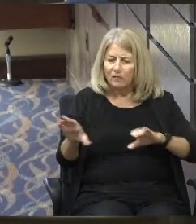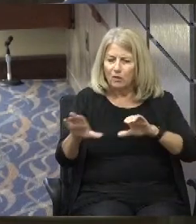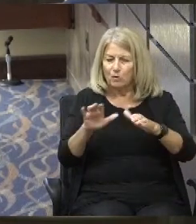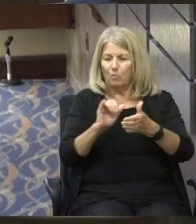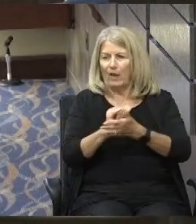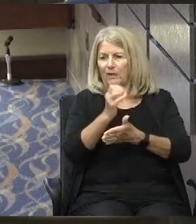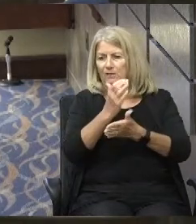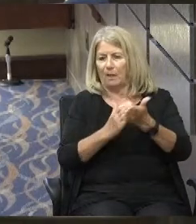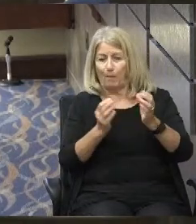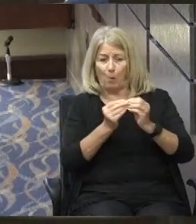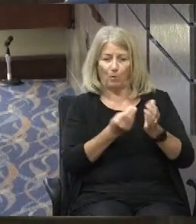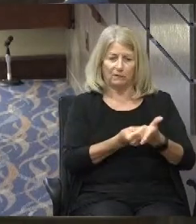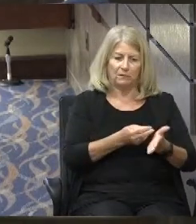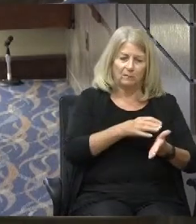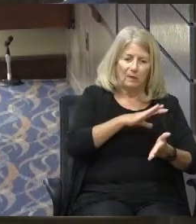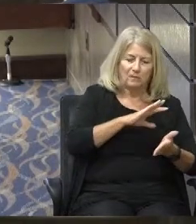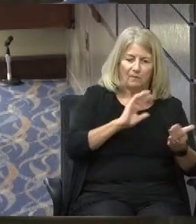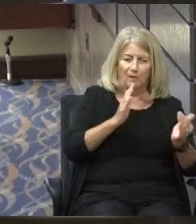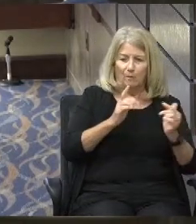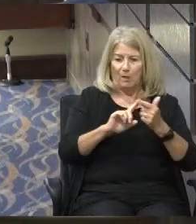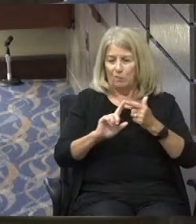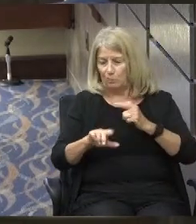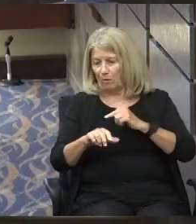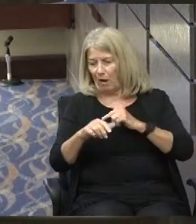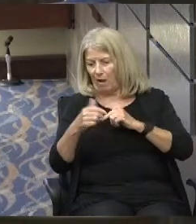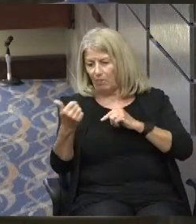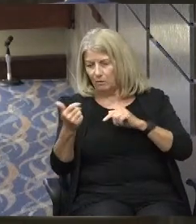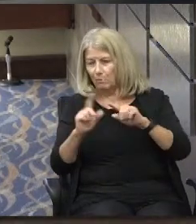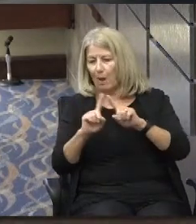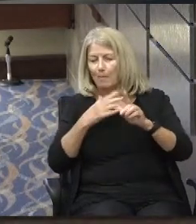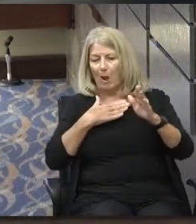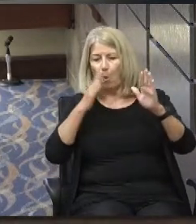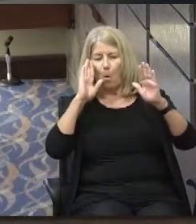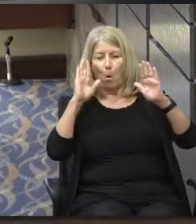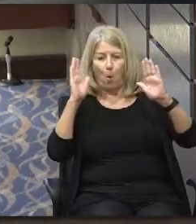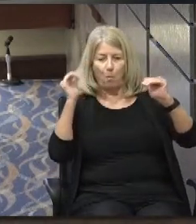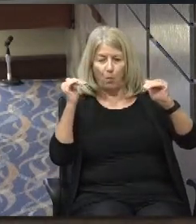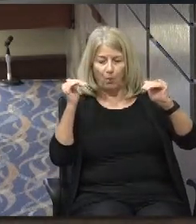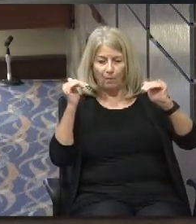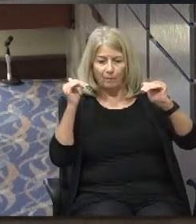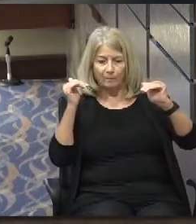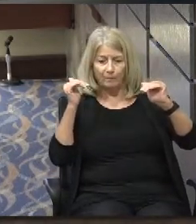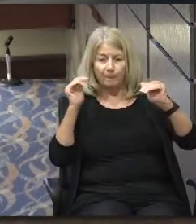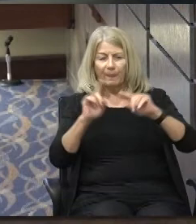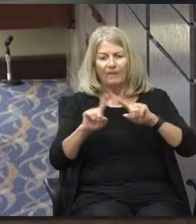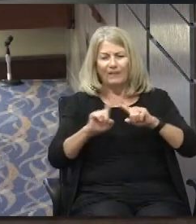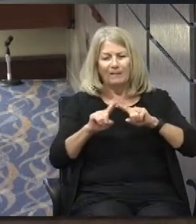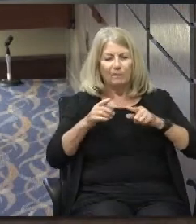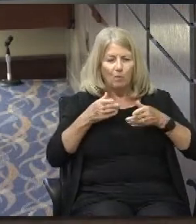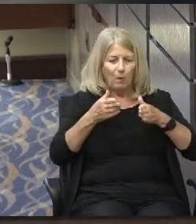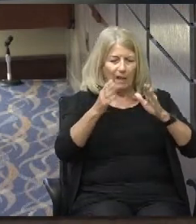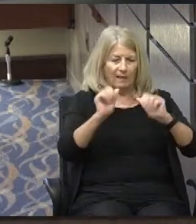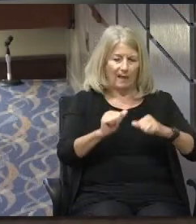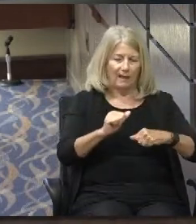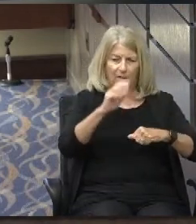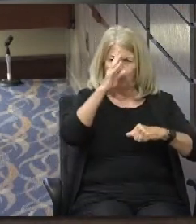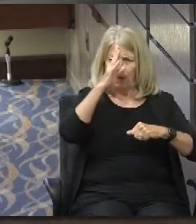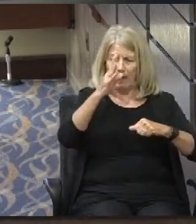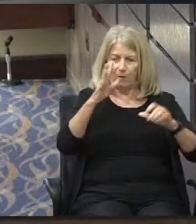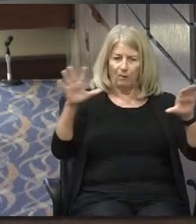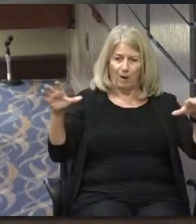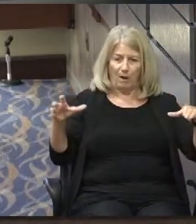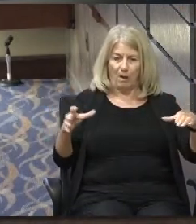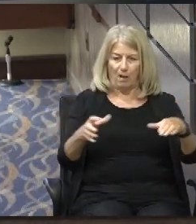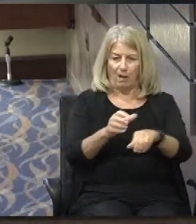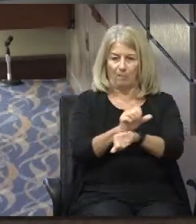are more expensive and more inexpensive, but my hope is that these different measures can come together